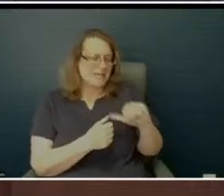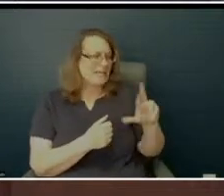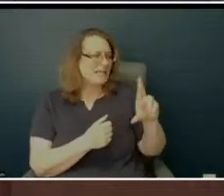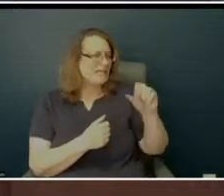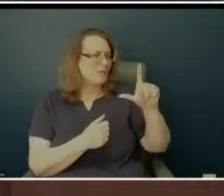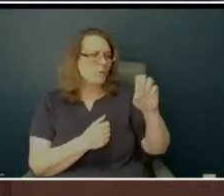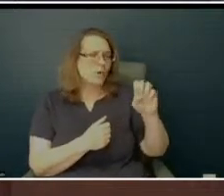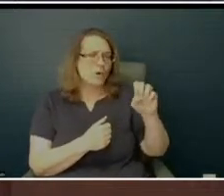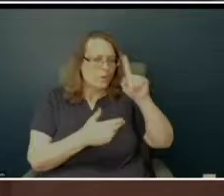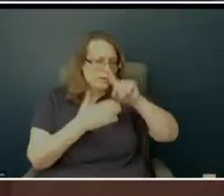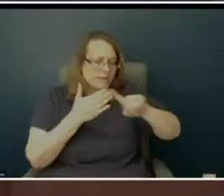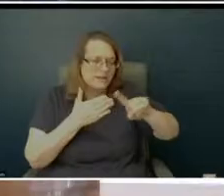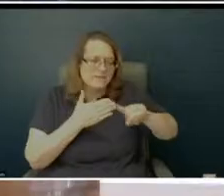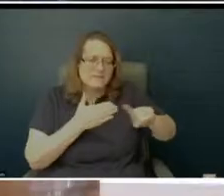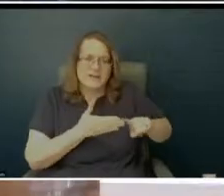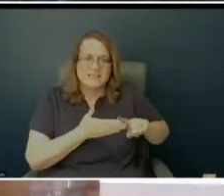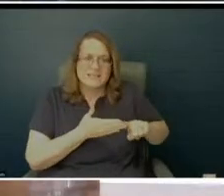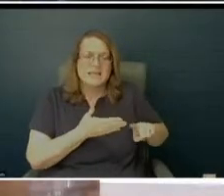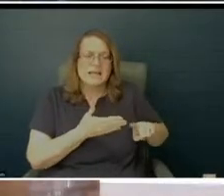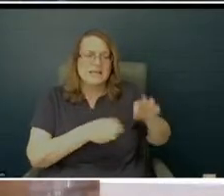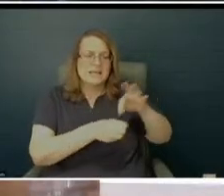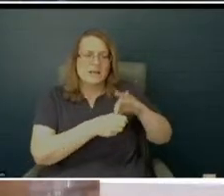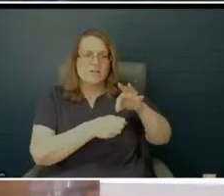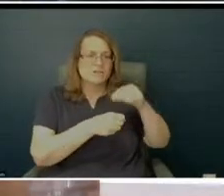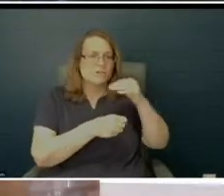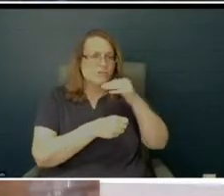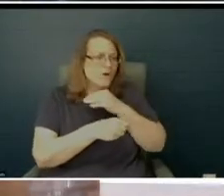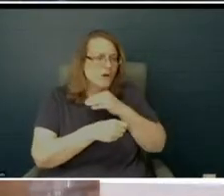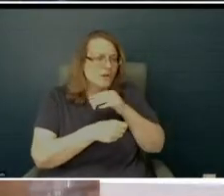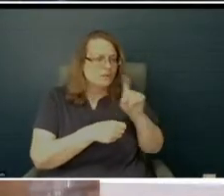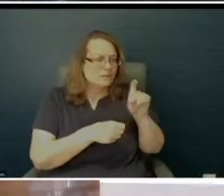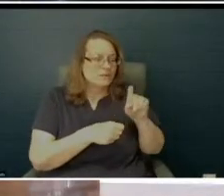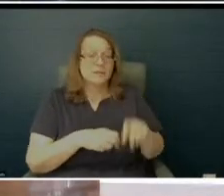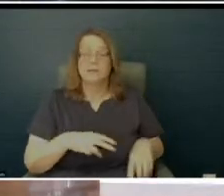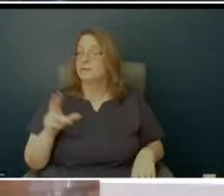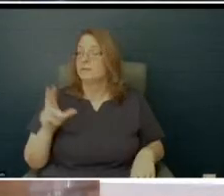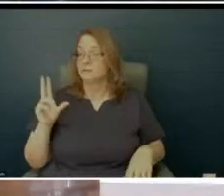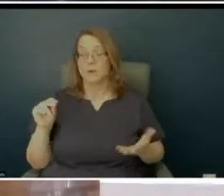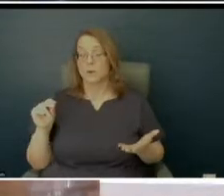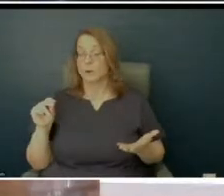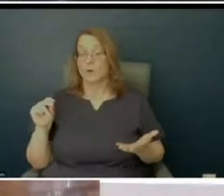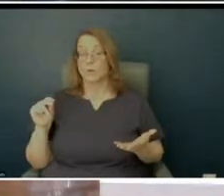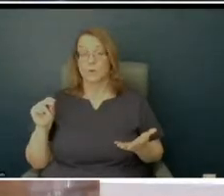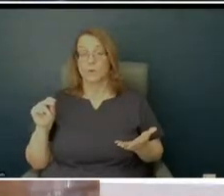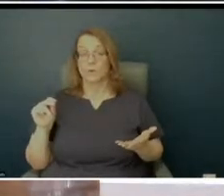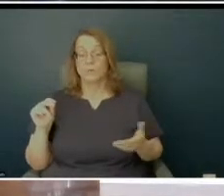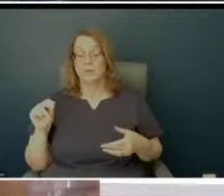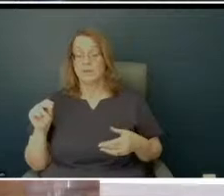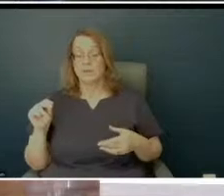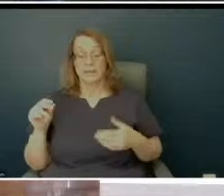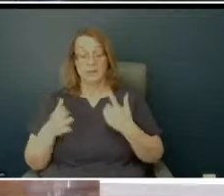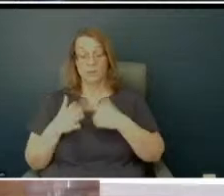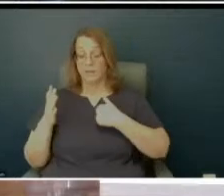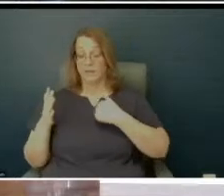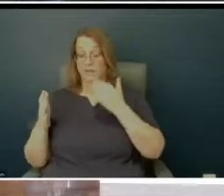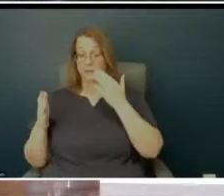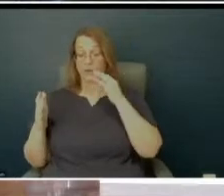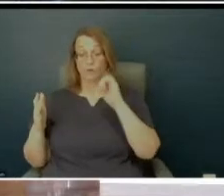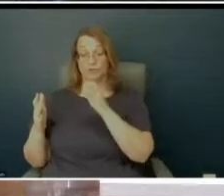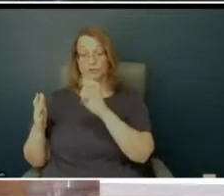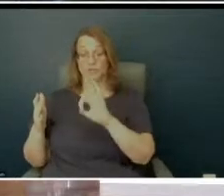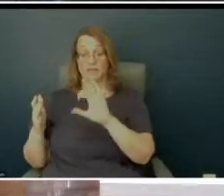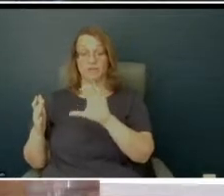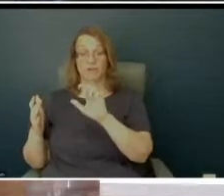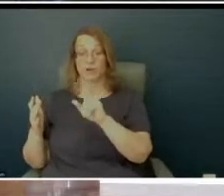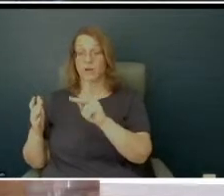election fraud, sir? No. And to my awareness, Jeff Clark had no prior involvement of any kind with regard